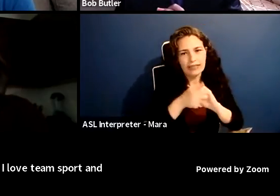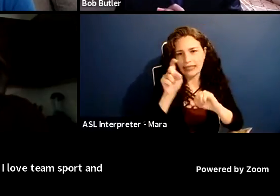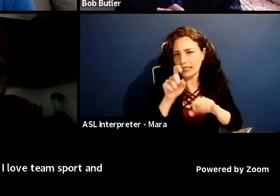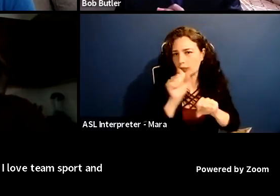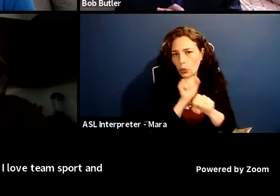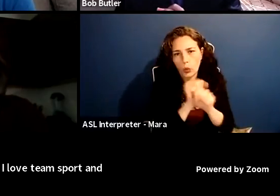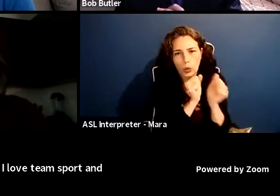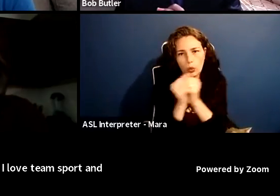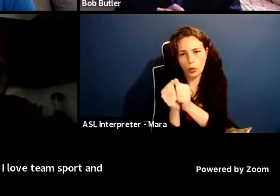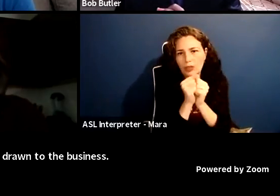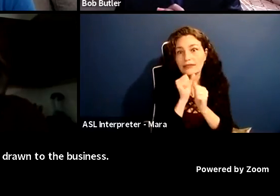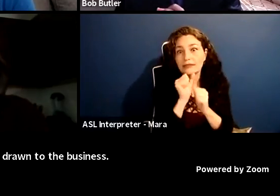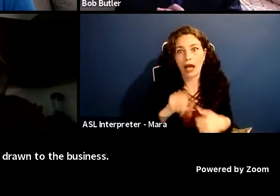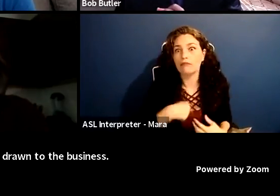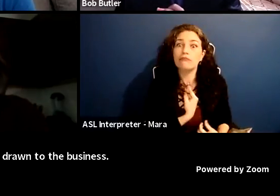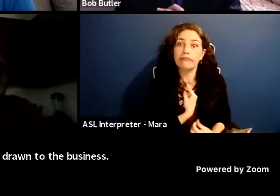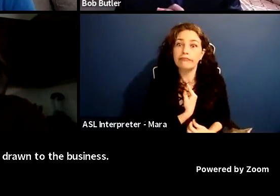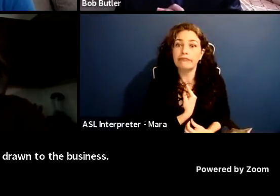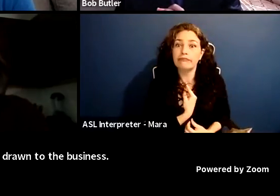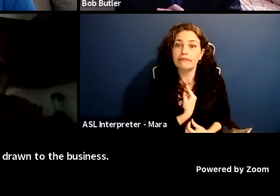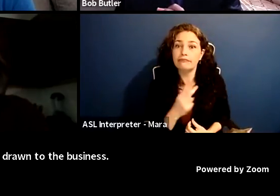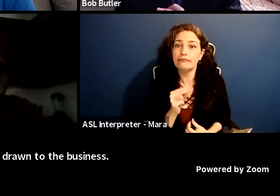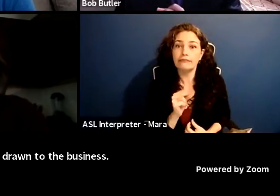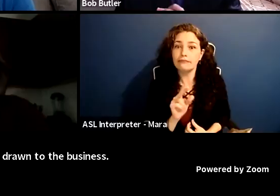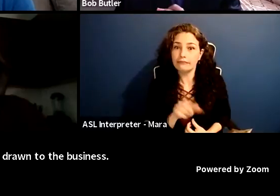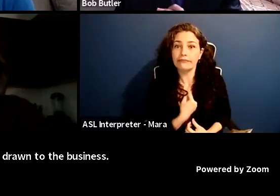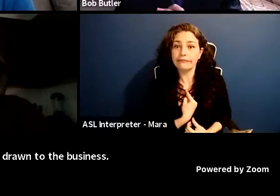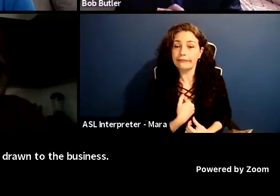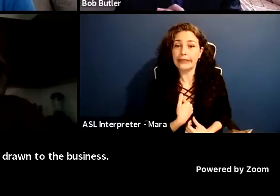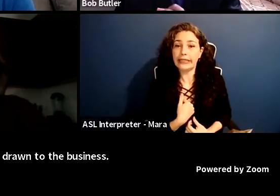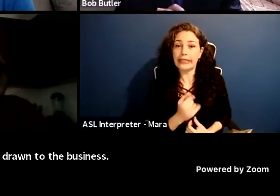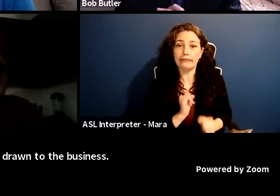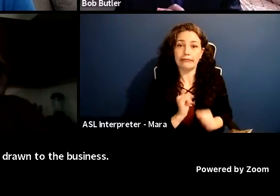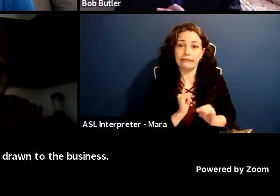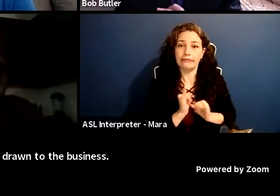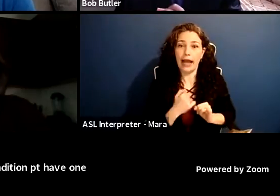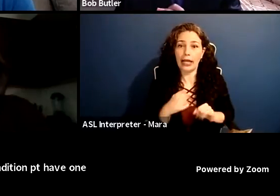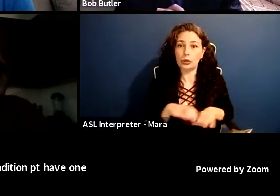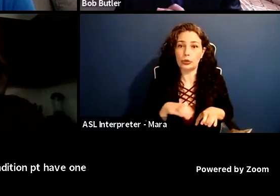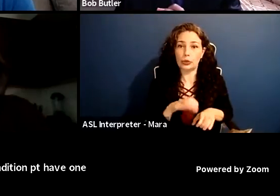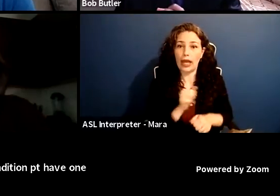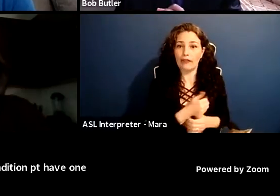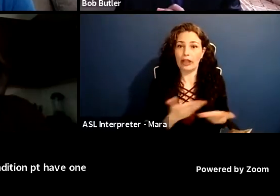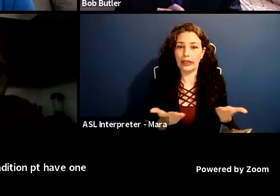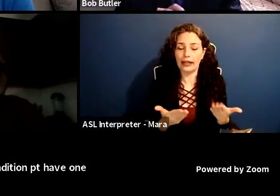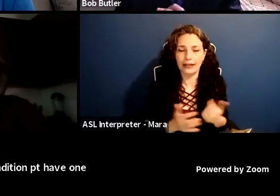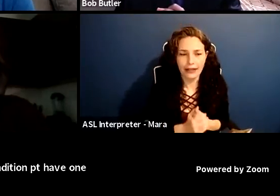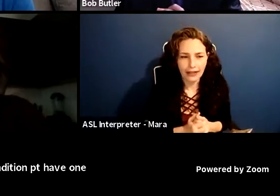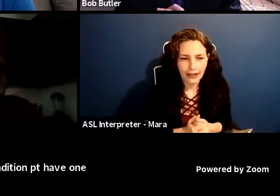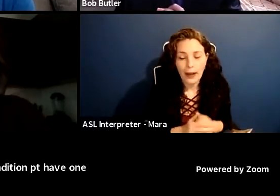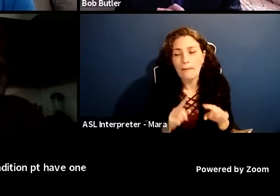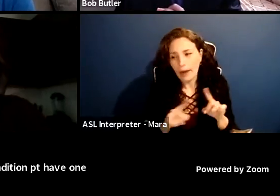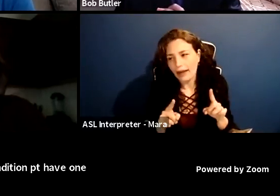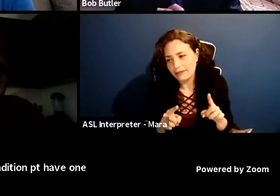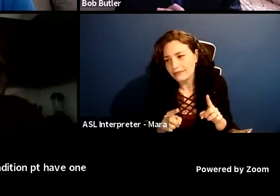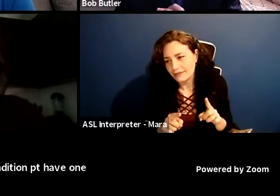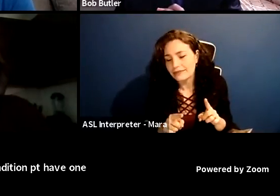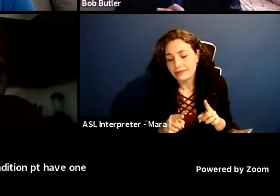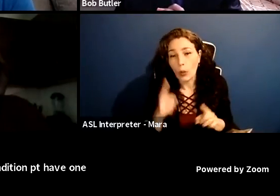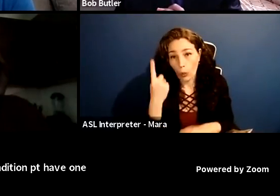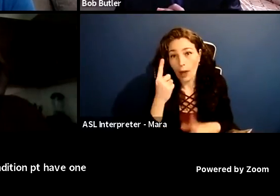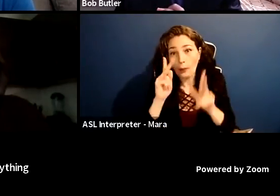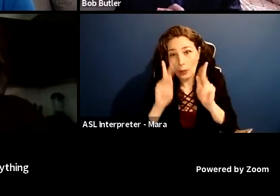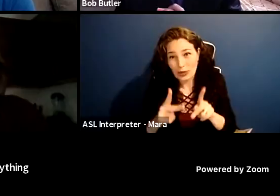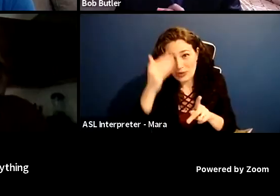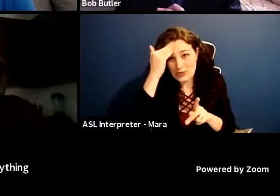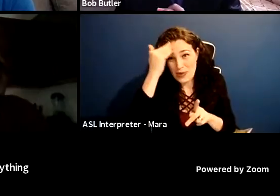can't just have one person doing everything, though one person at this point really knows how to do everything. And